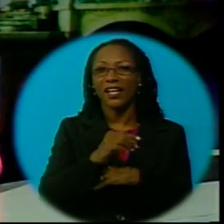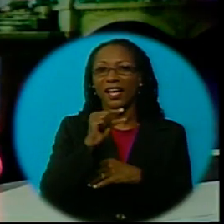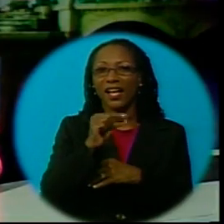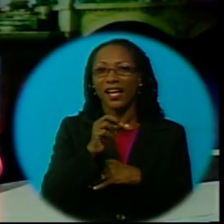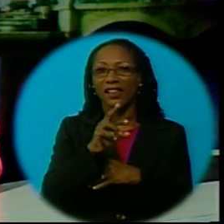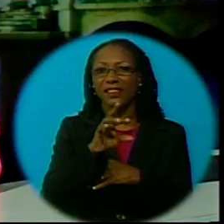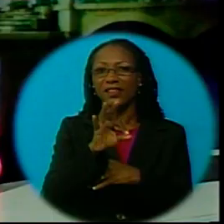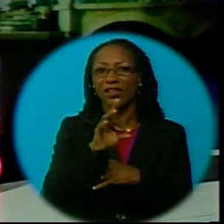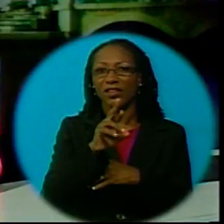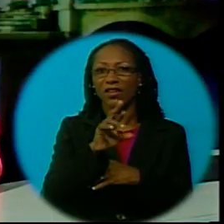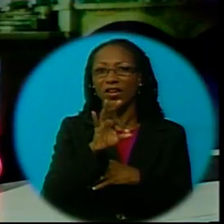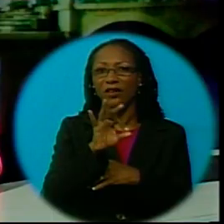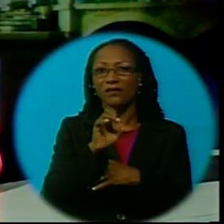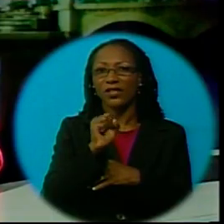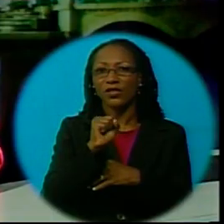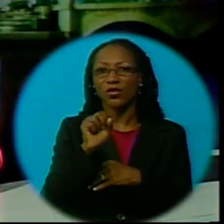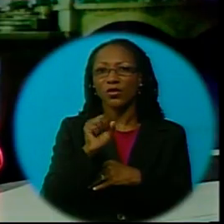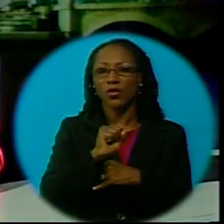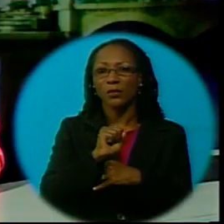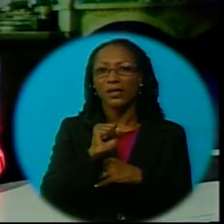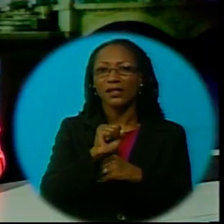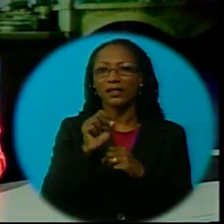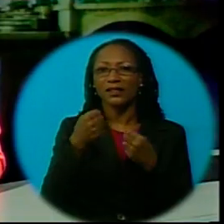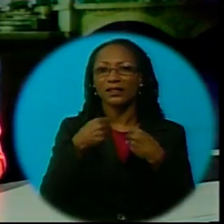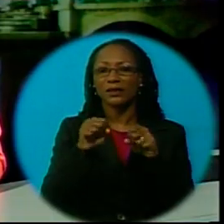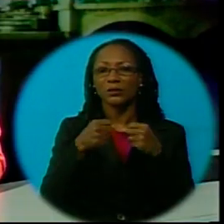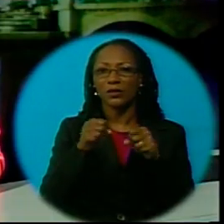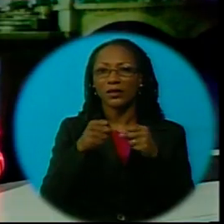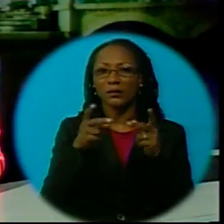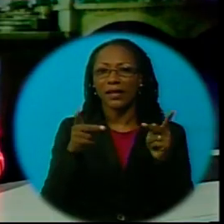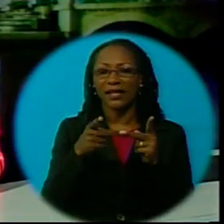Complex, where there will be a marketplace and an exhibition.